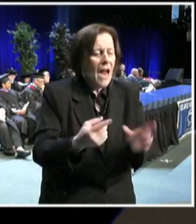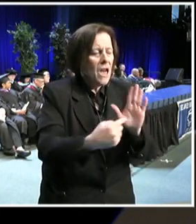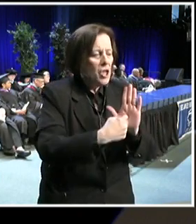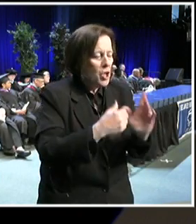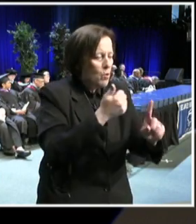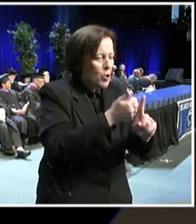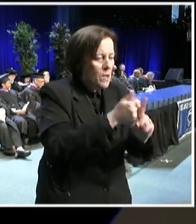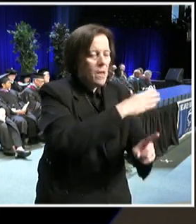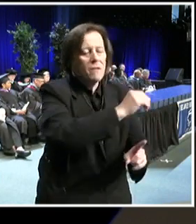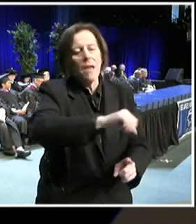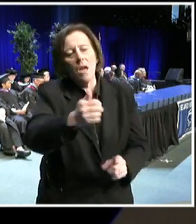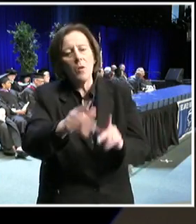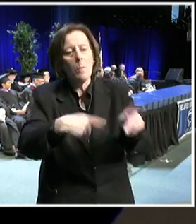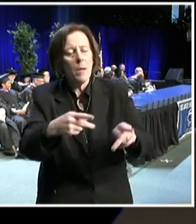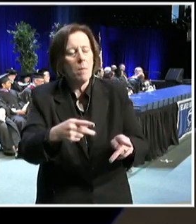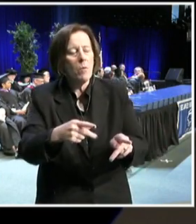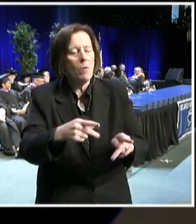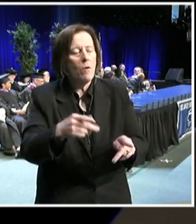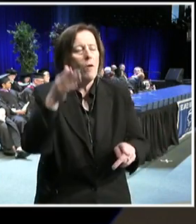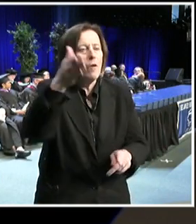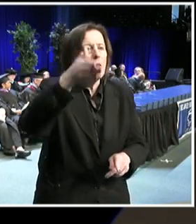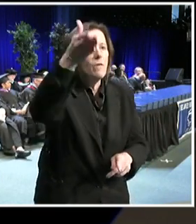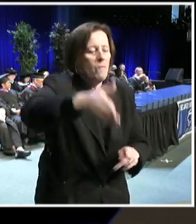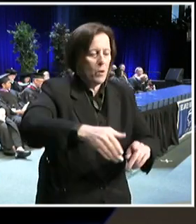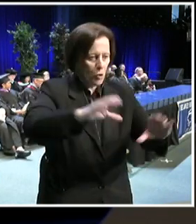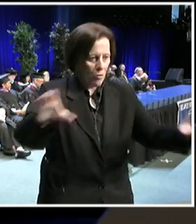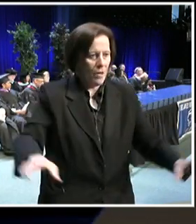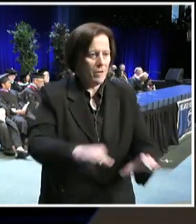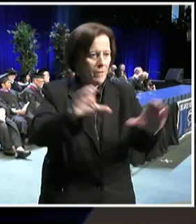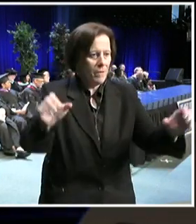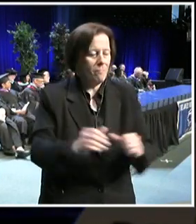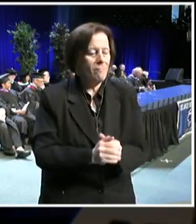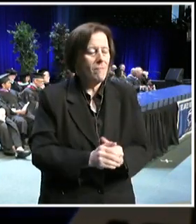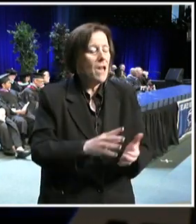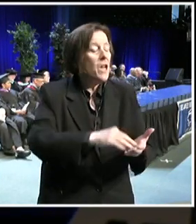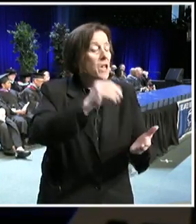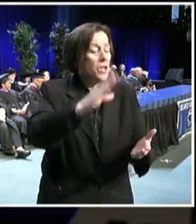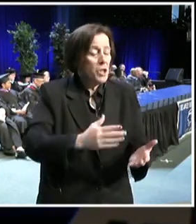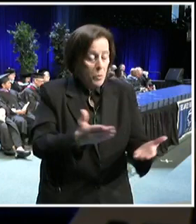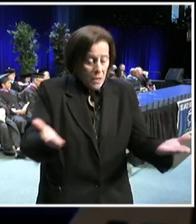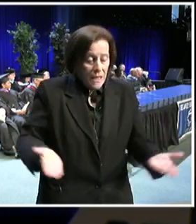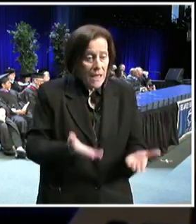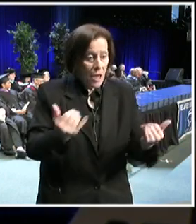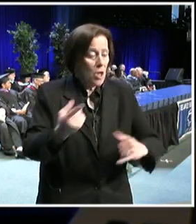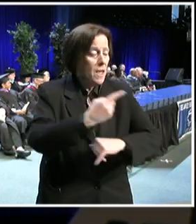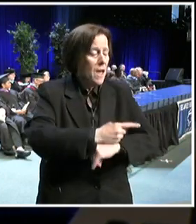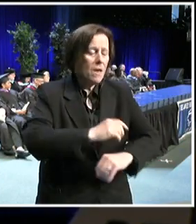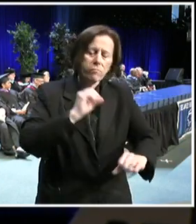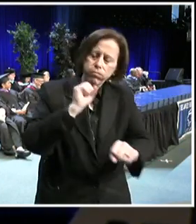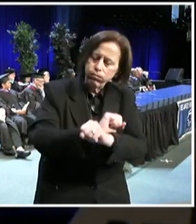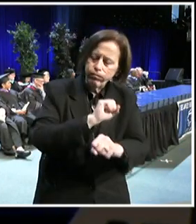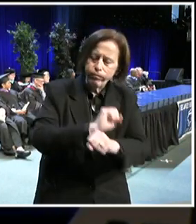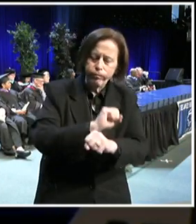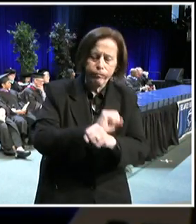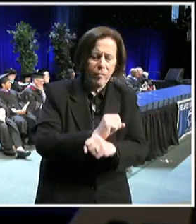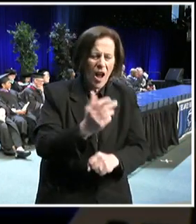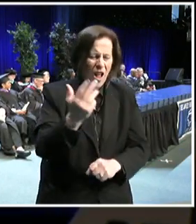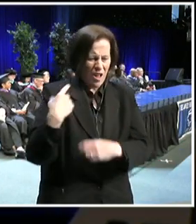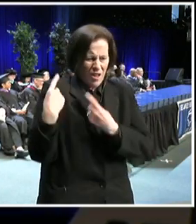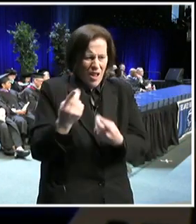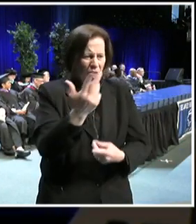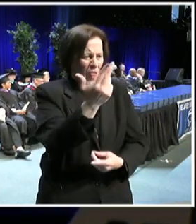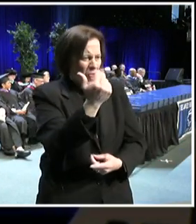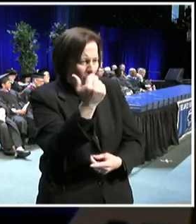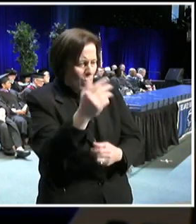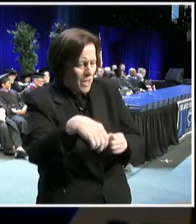and others what you're going to be doing in the future. The students gathered here today have worked hard for the last 13 years to reach